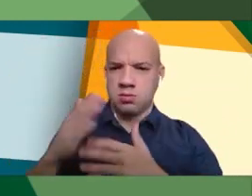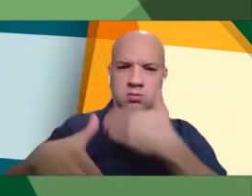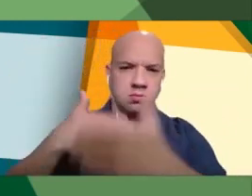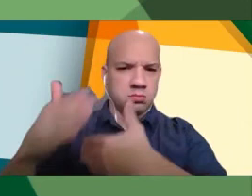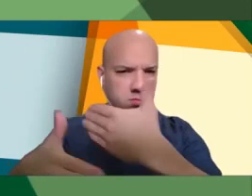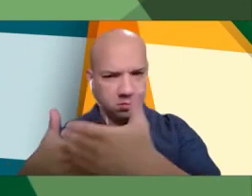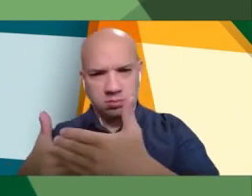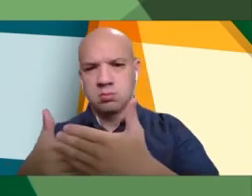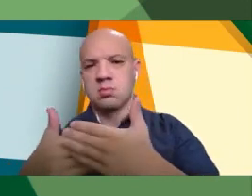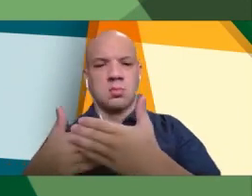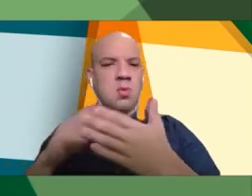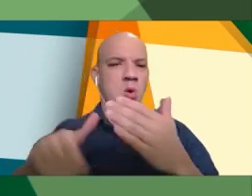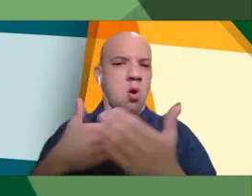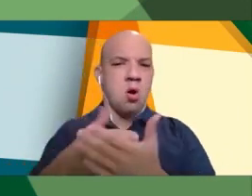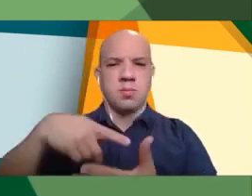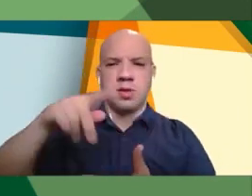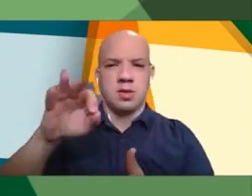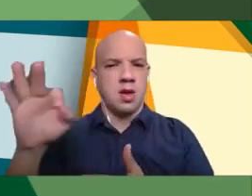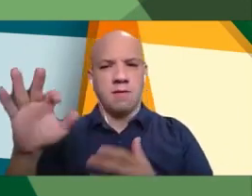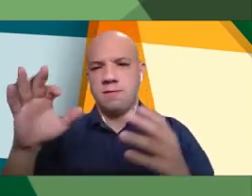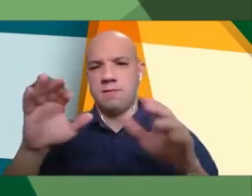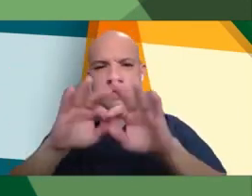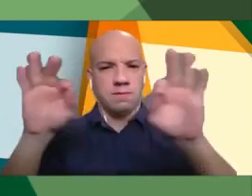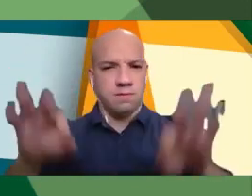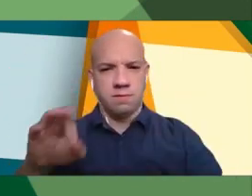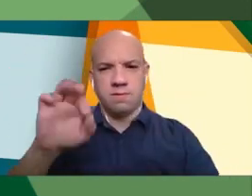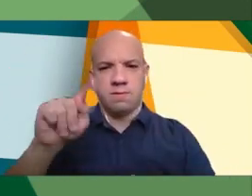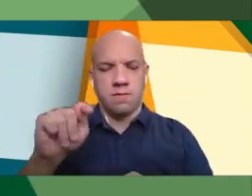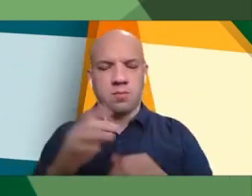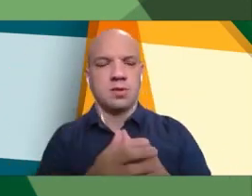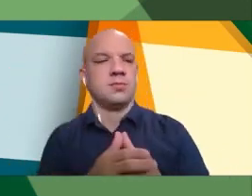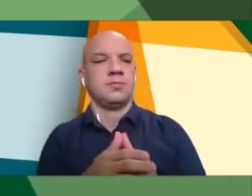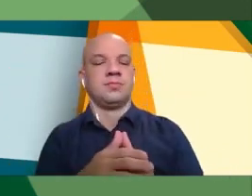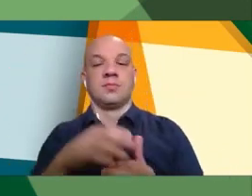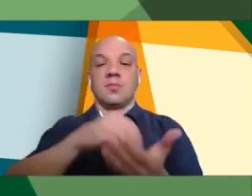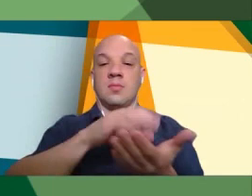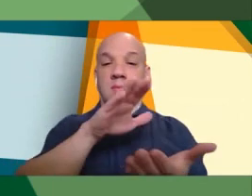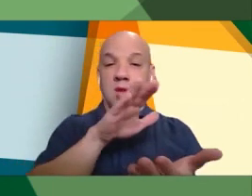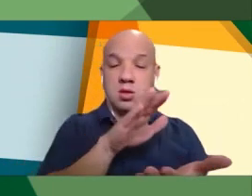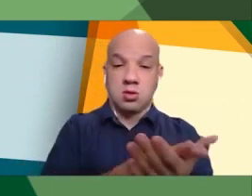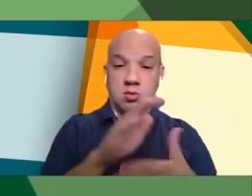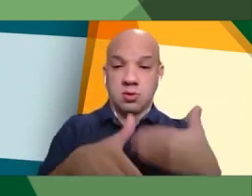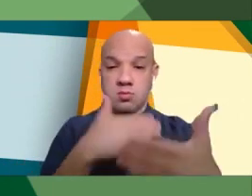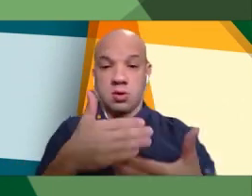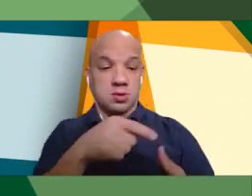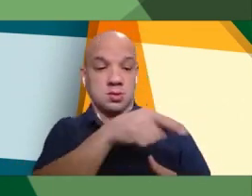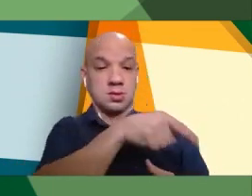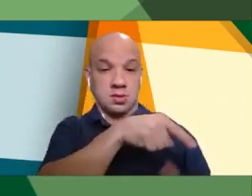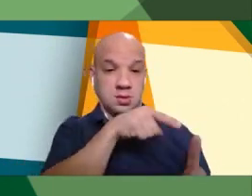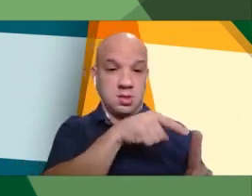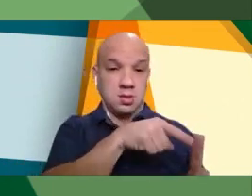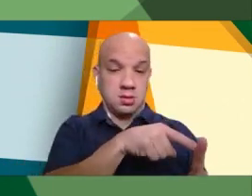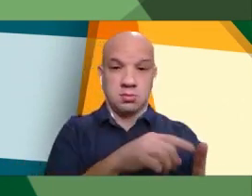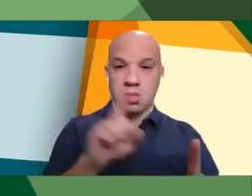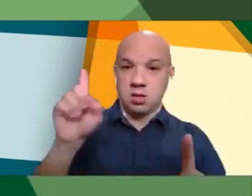requested format. During document upload process, the proposer will be able to